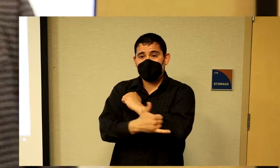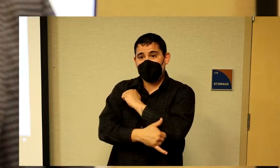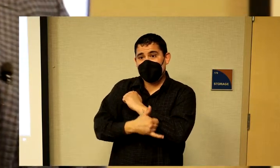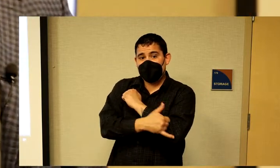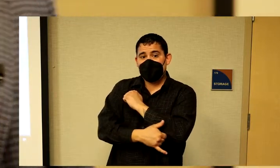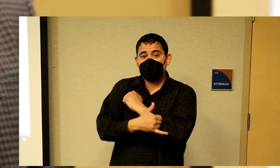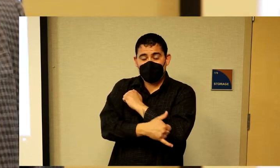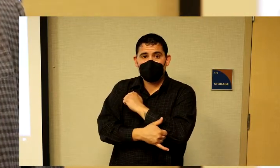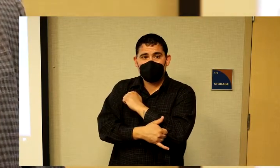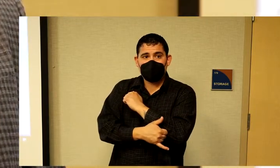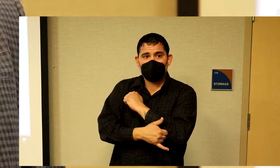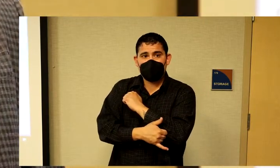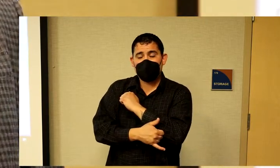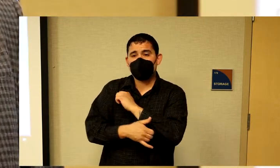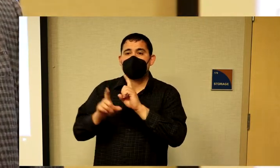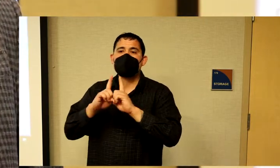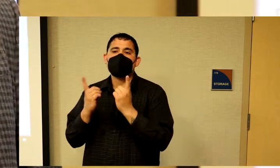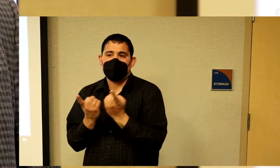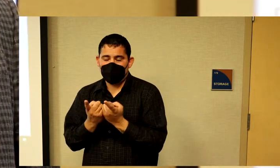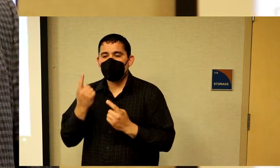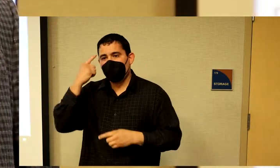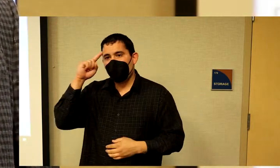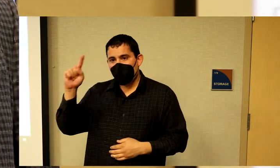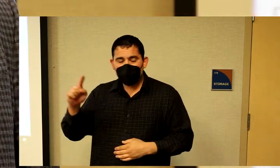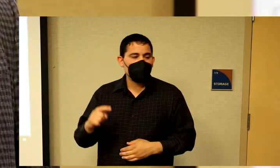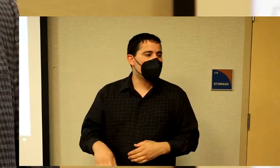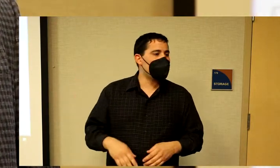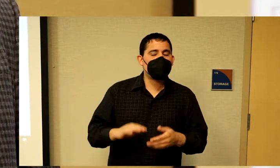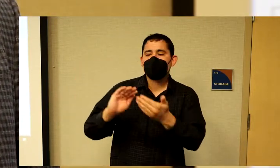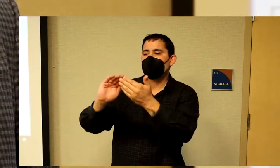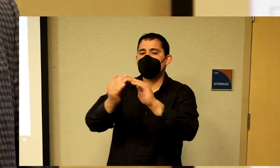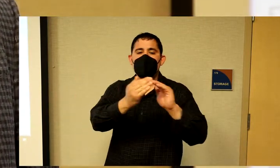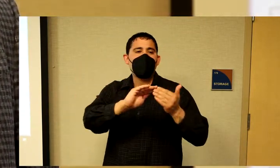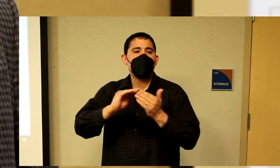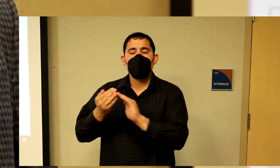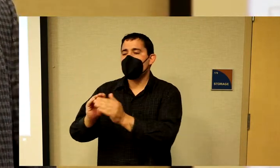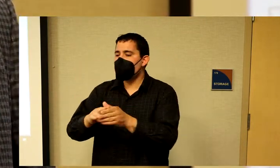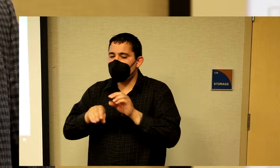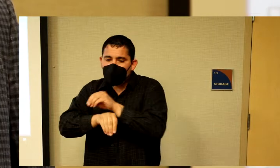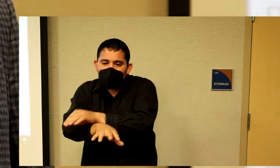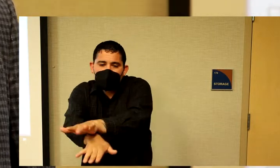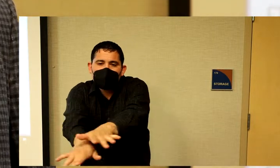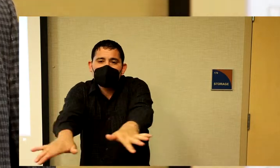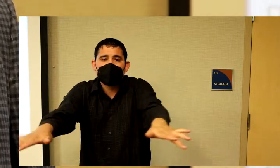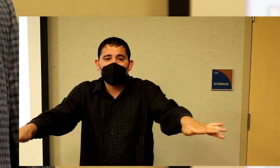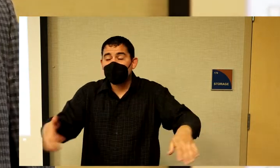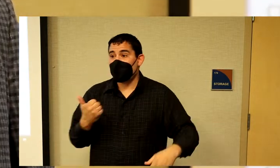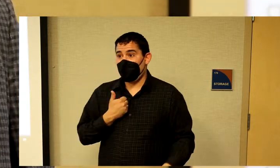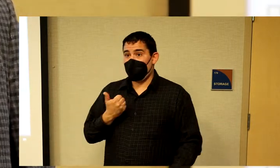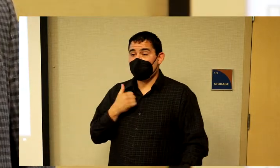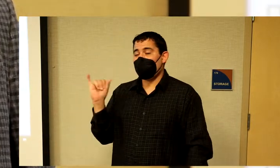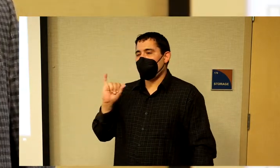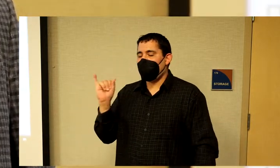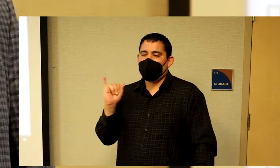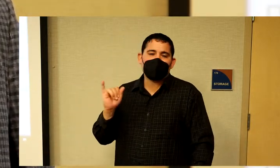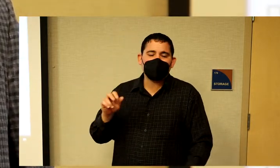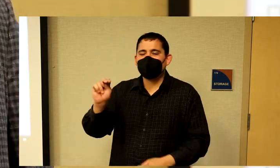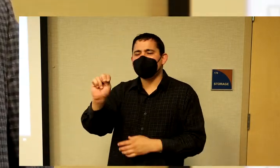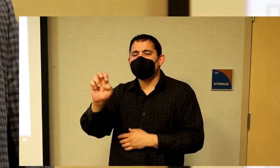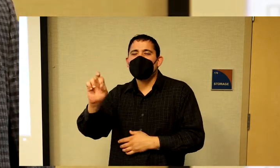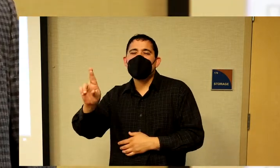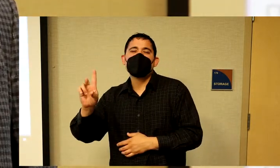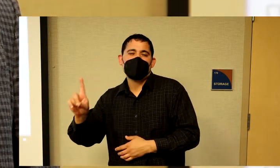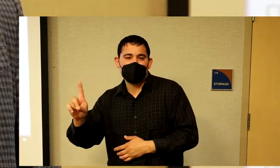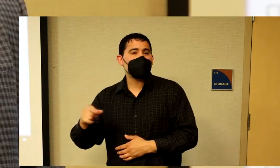commission redistricting to do their outreach, so I've become a nerd with some of these other people. My big No, a great person,